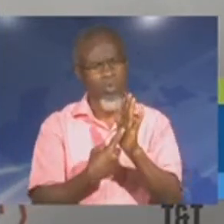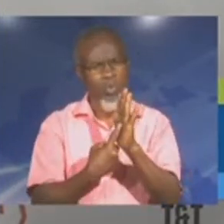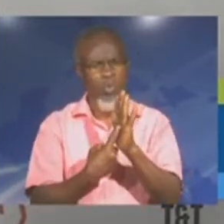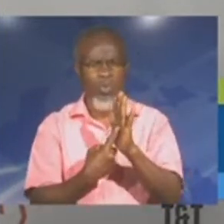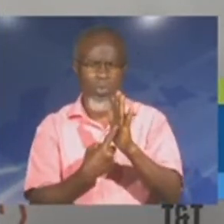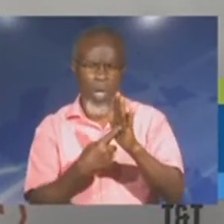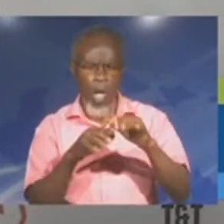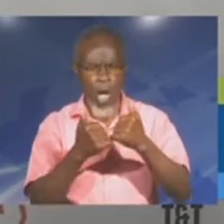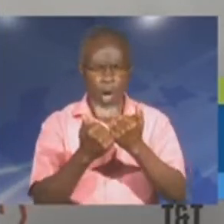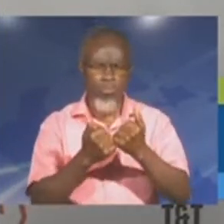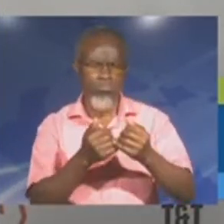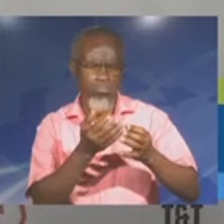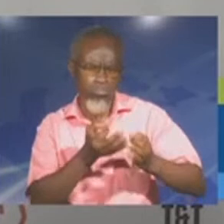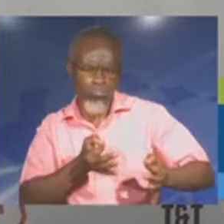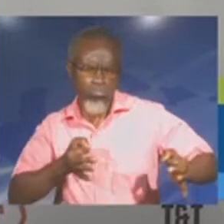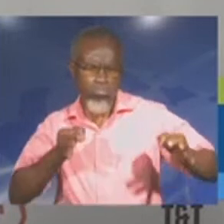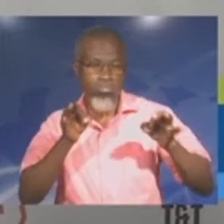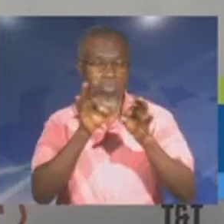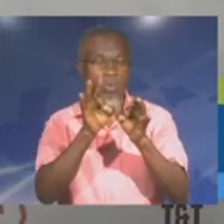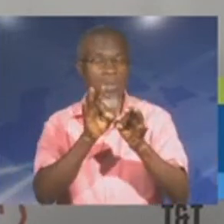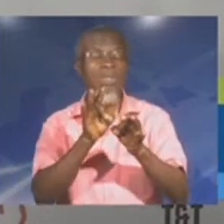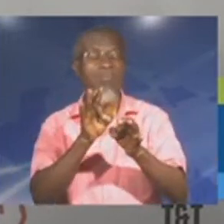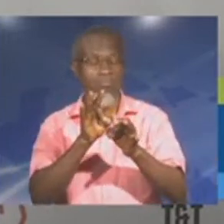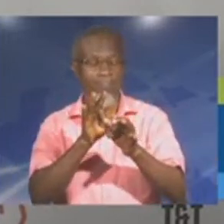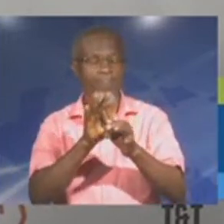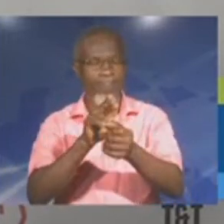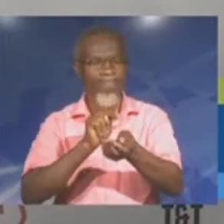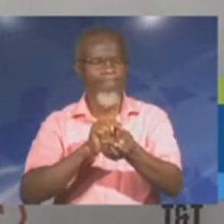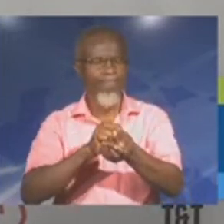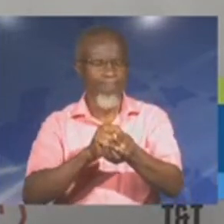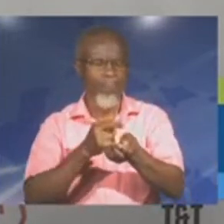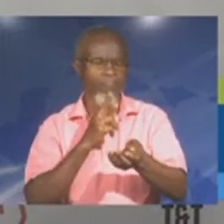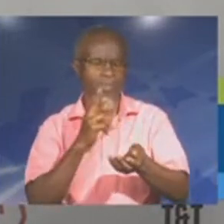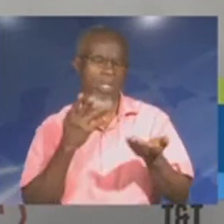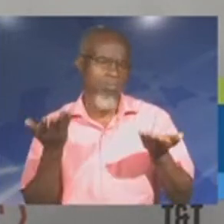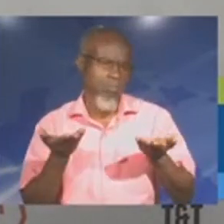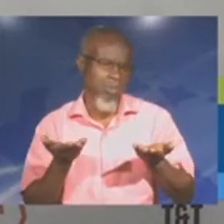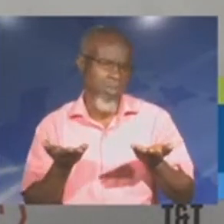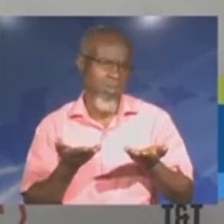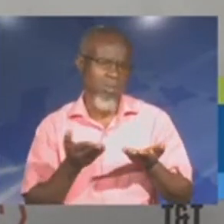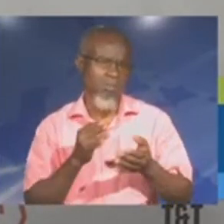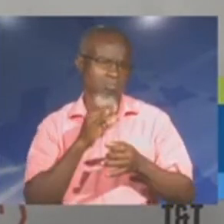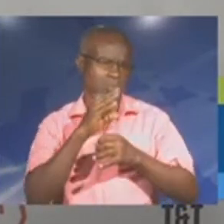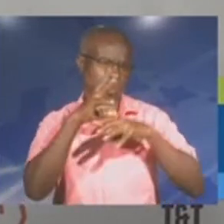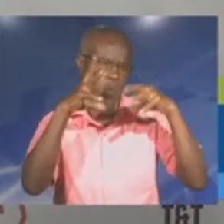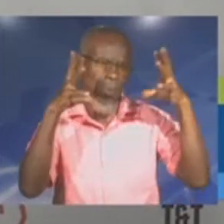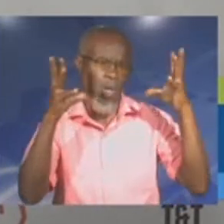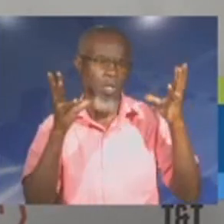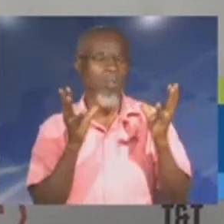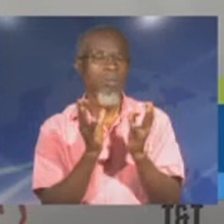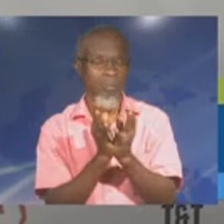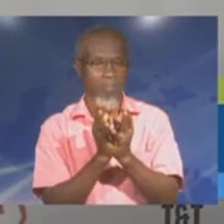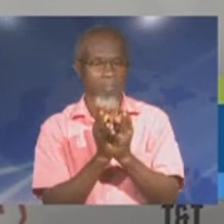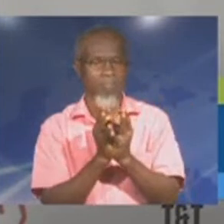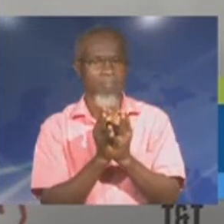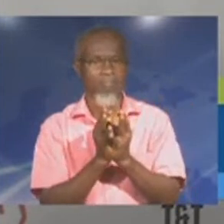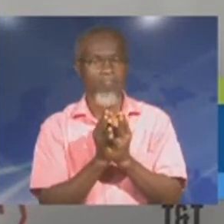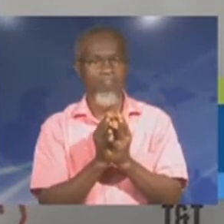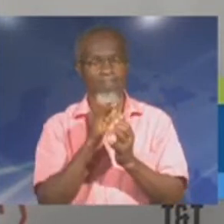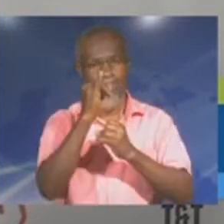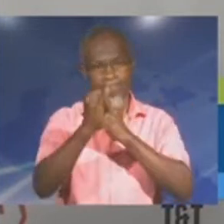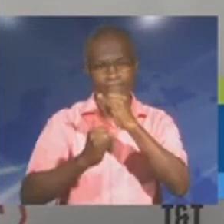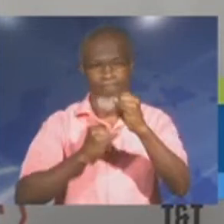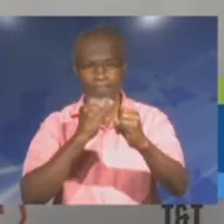made and continue to make to the health of societies globally. The International Council of Nurses has